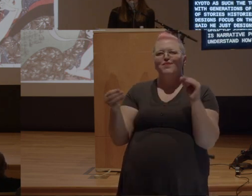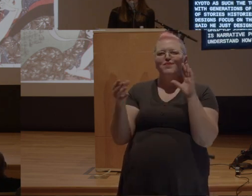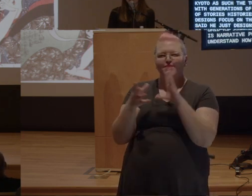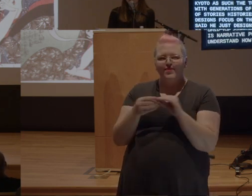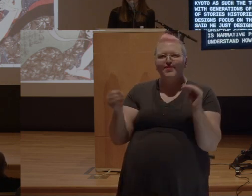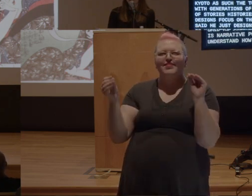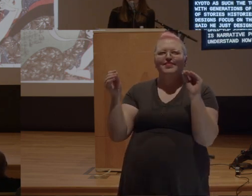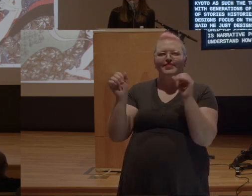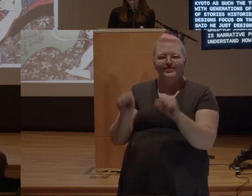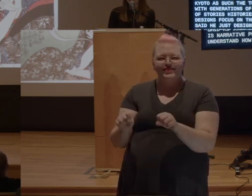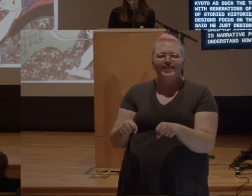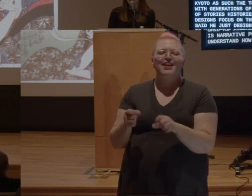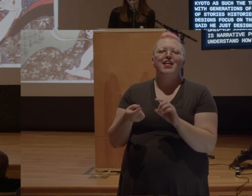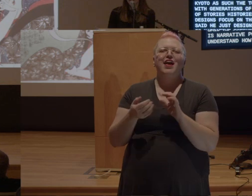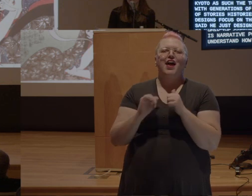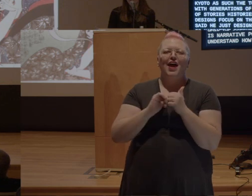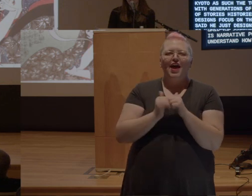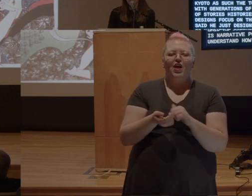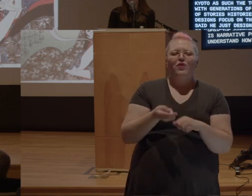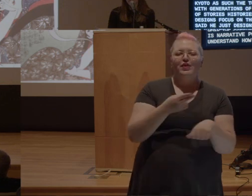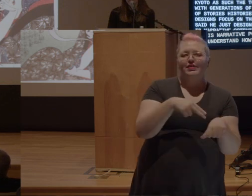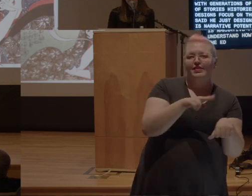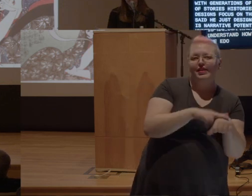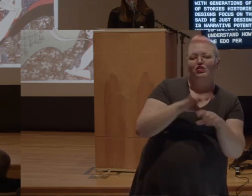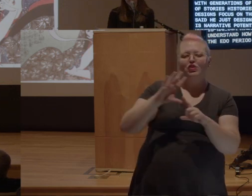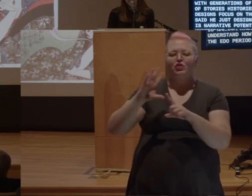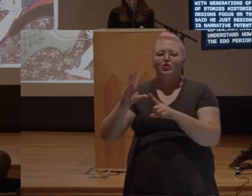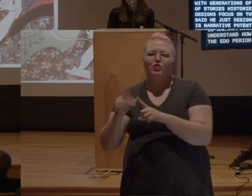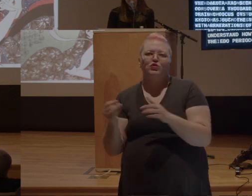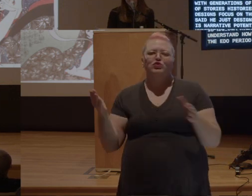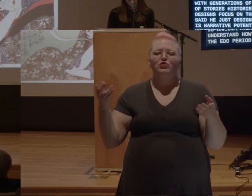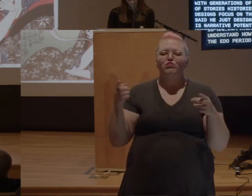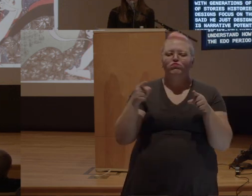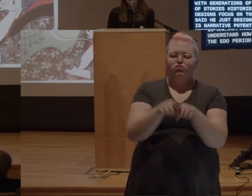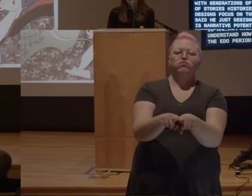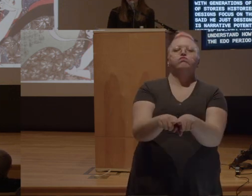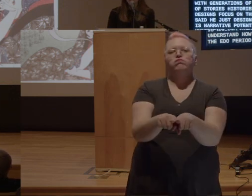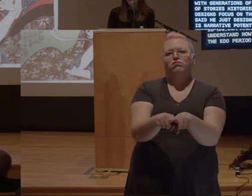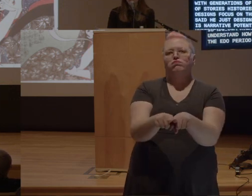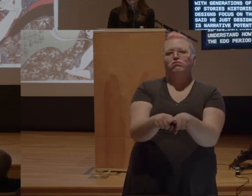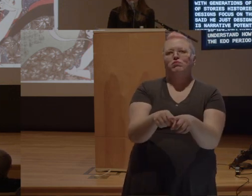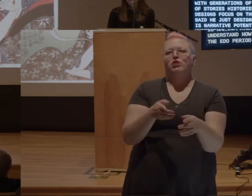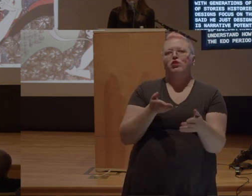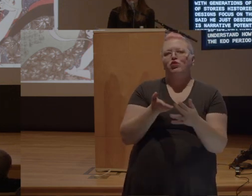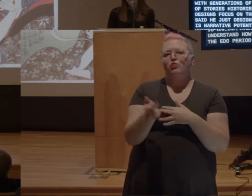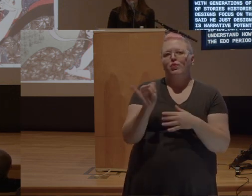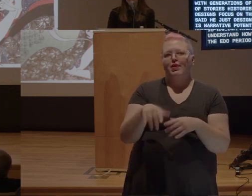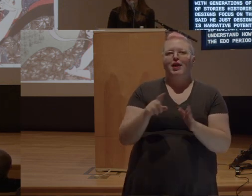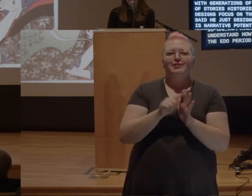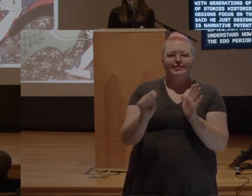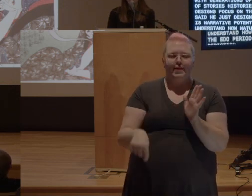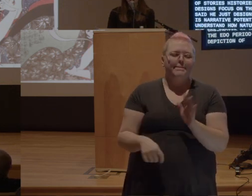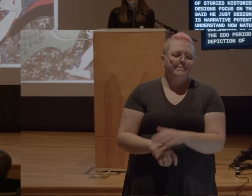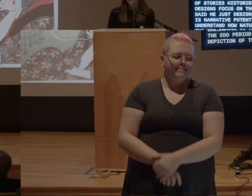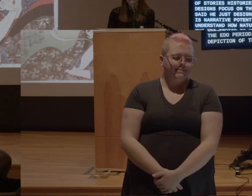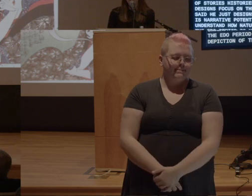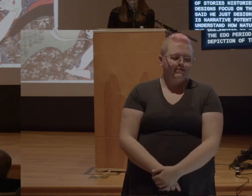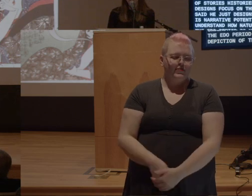nature and culture intersected in the Edo period. So